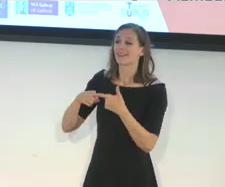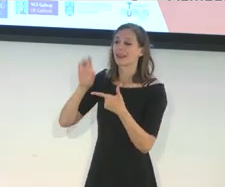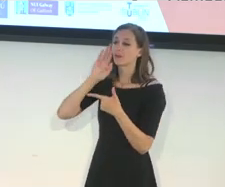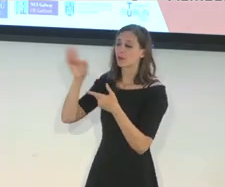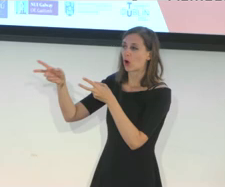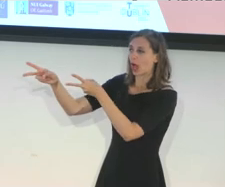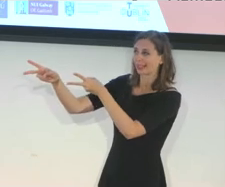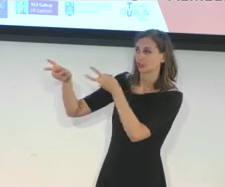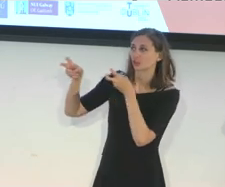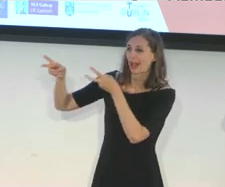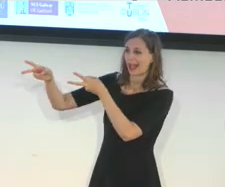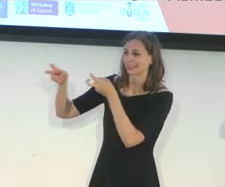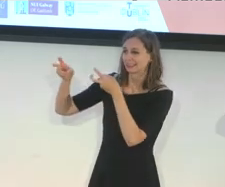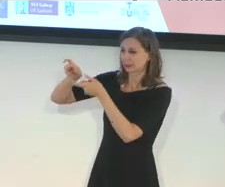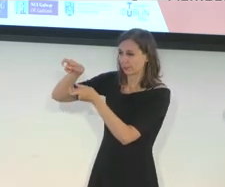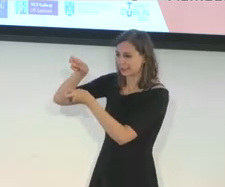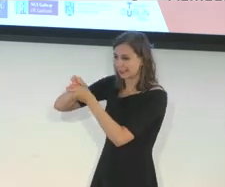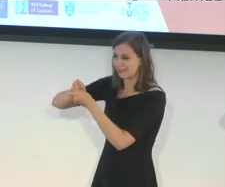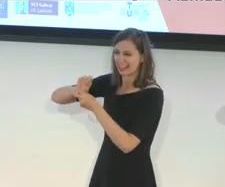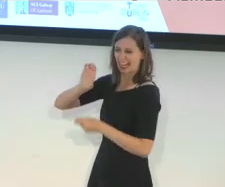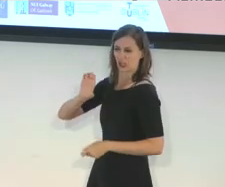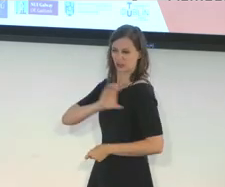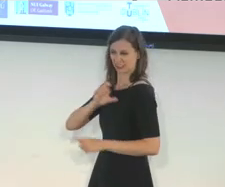lips. And the last one is classification.